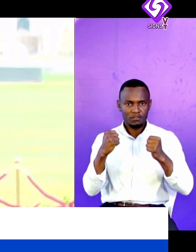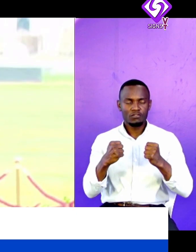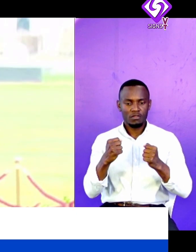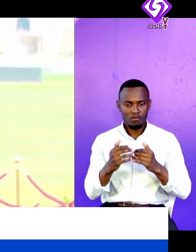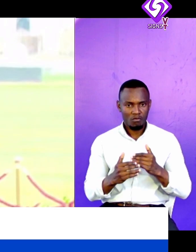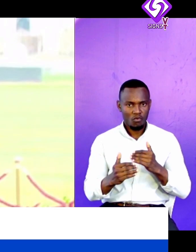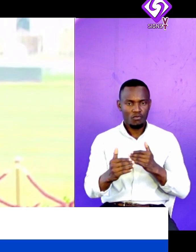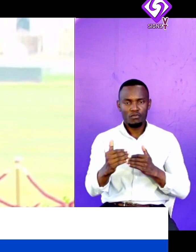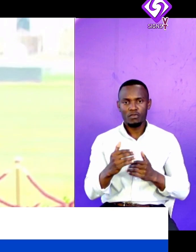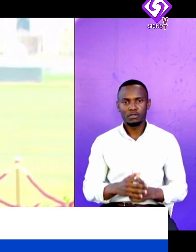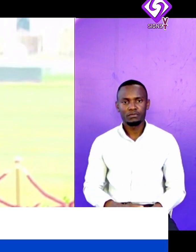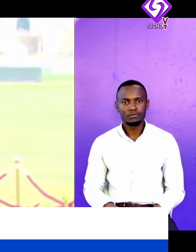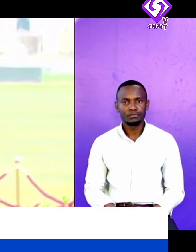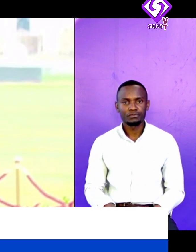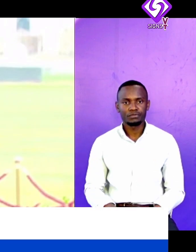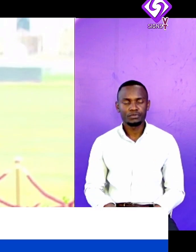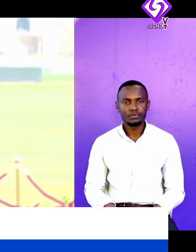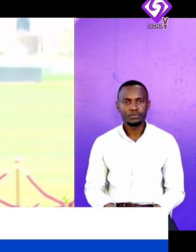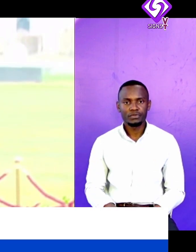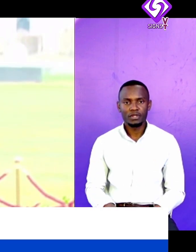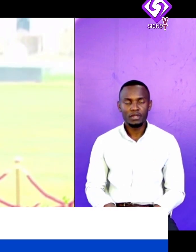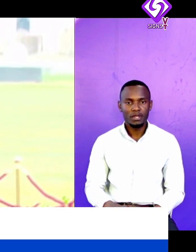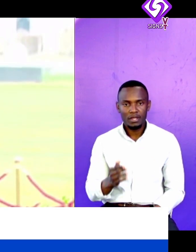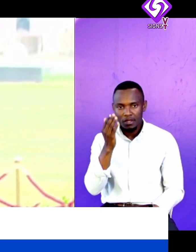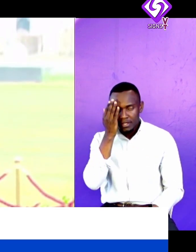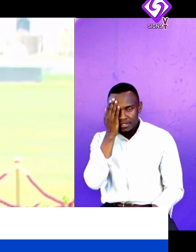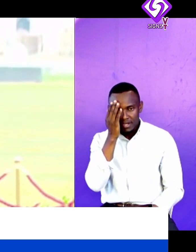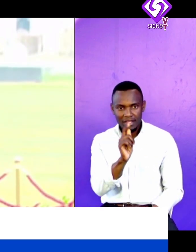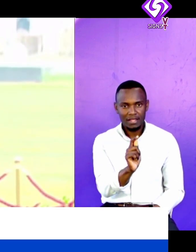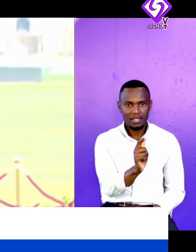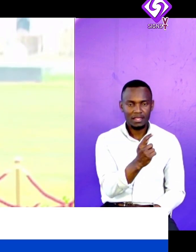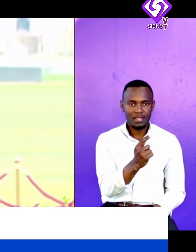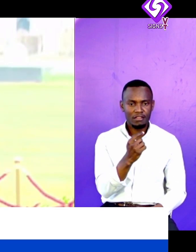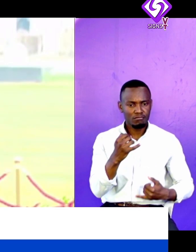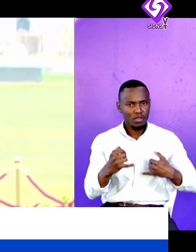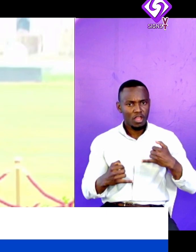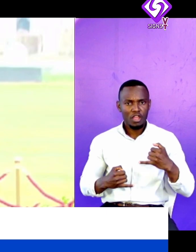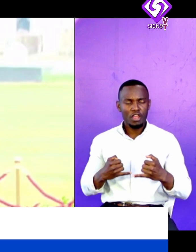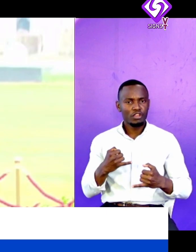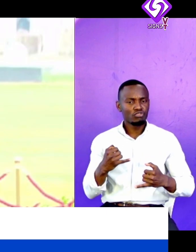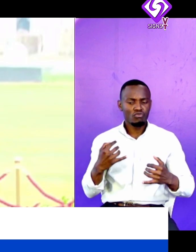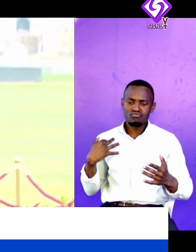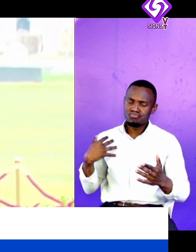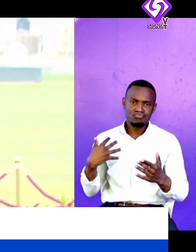furthermore. Kenya and Israel enjoy a long-standing and resilient